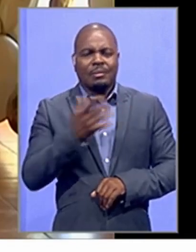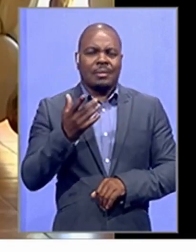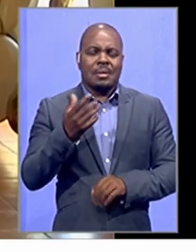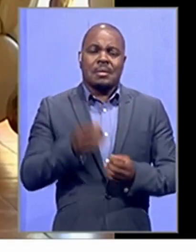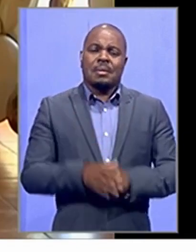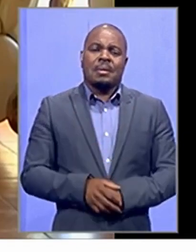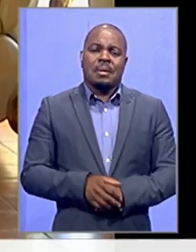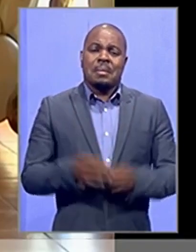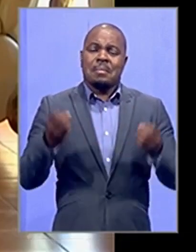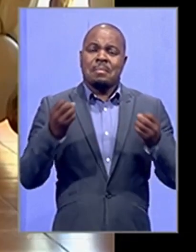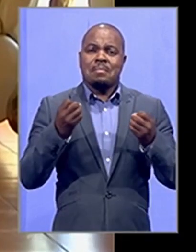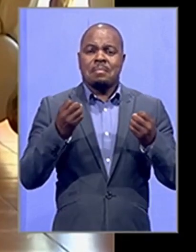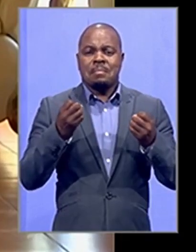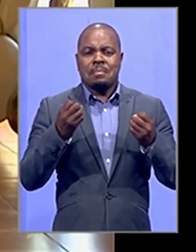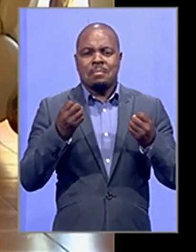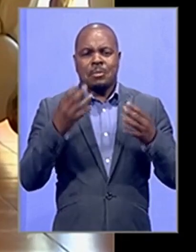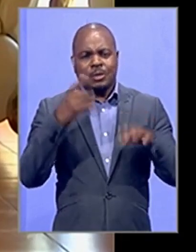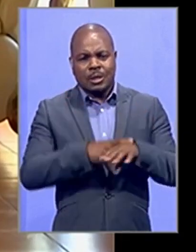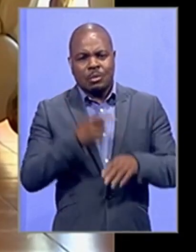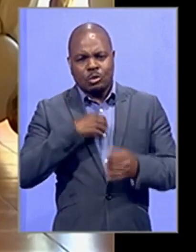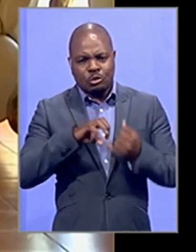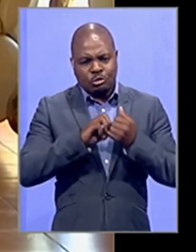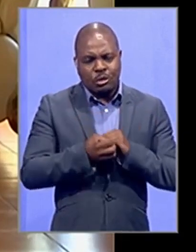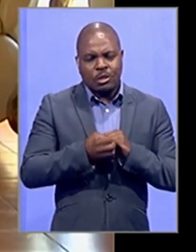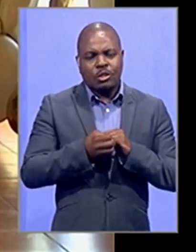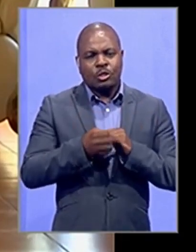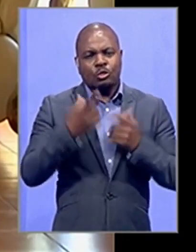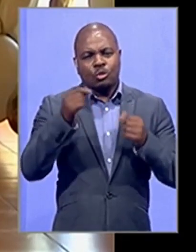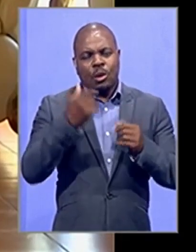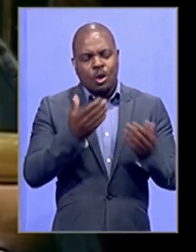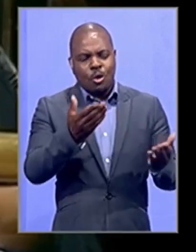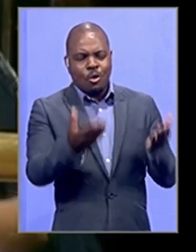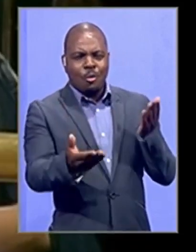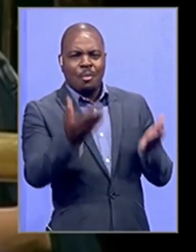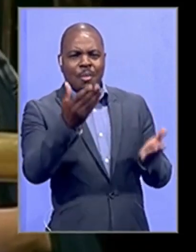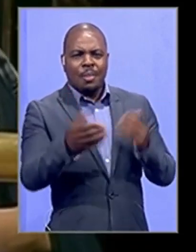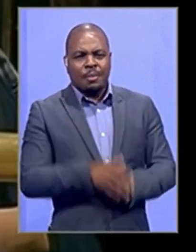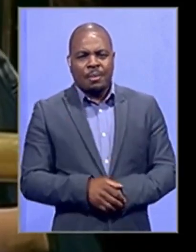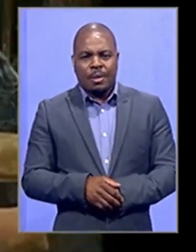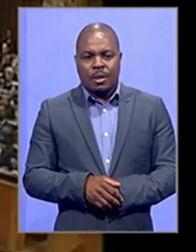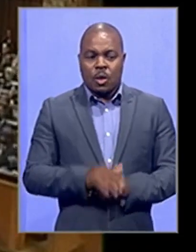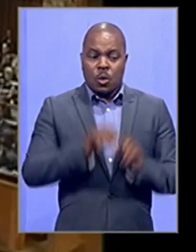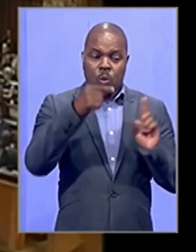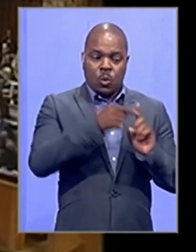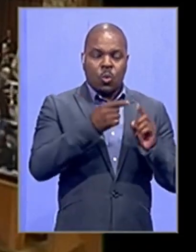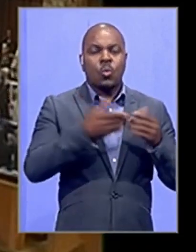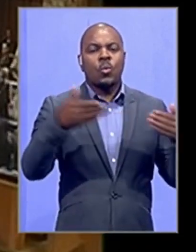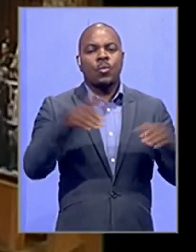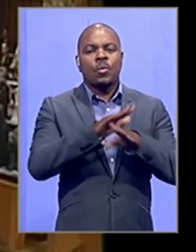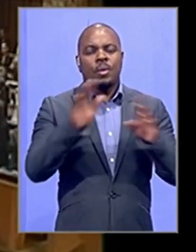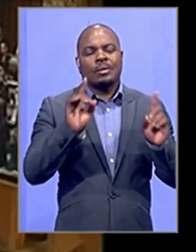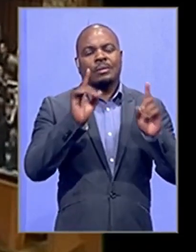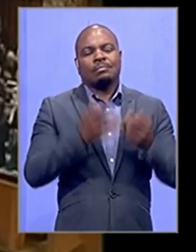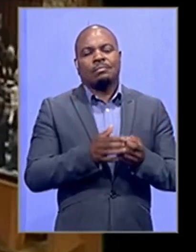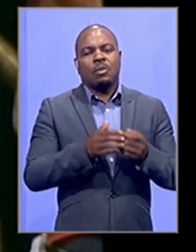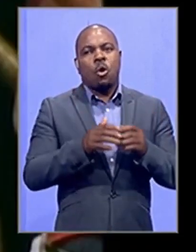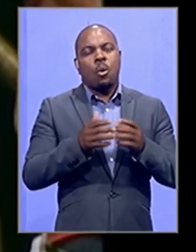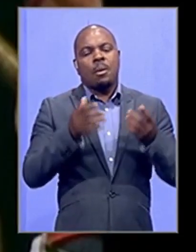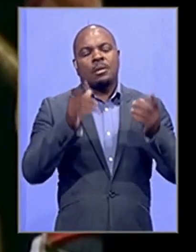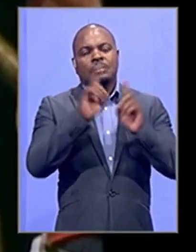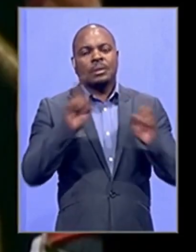cases, you do have that thing of trying to compare the people. Ginwala o tla bolokwa tirelong yeo e sego ya